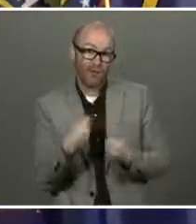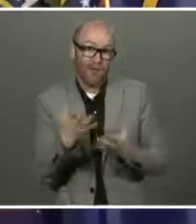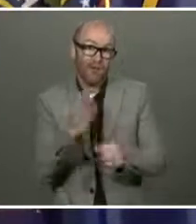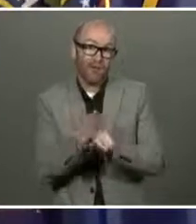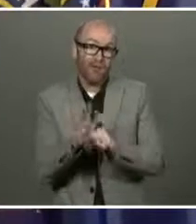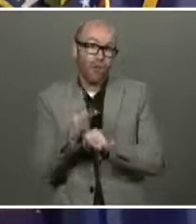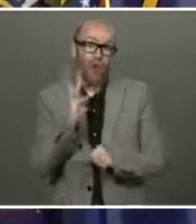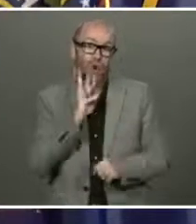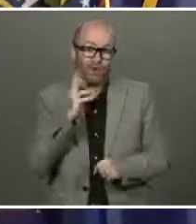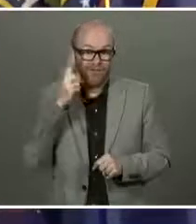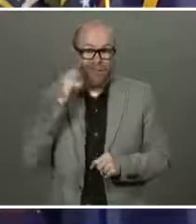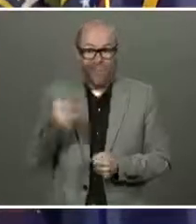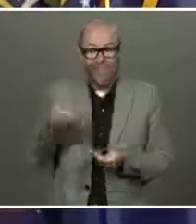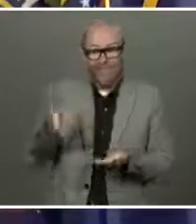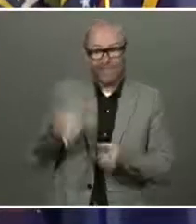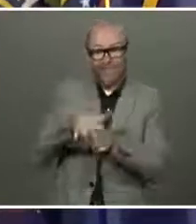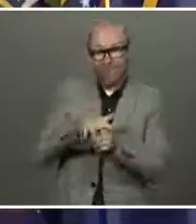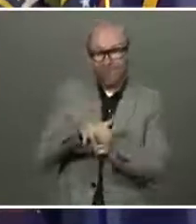grow